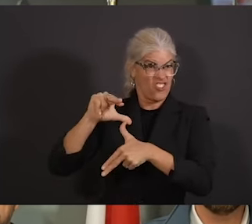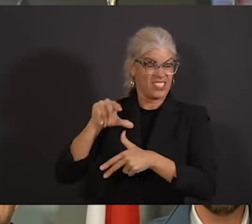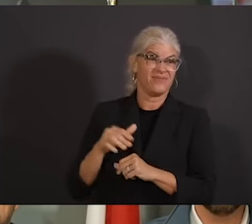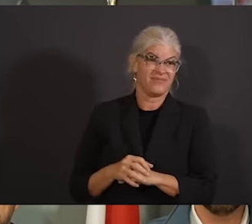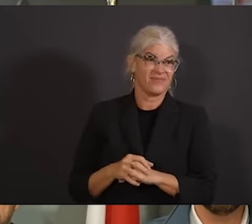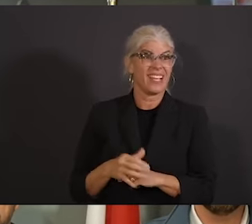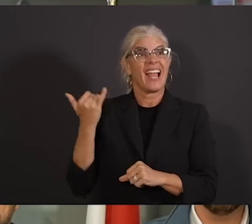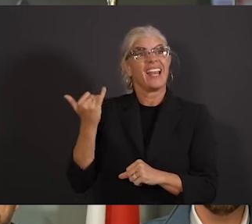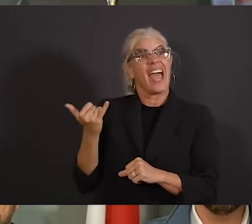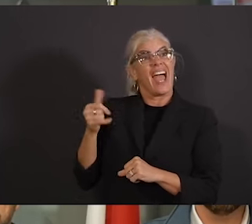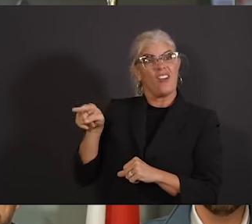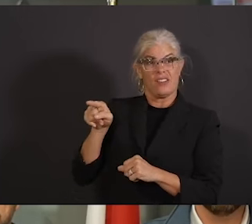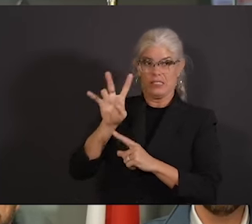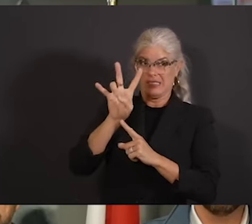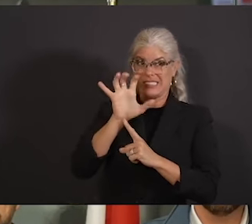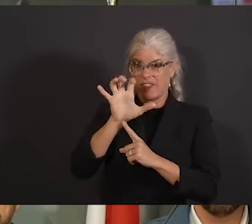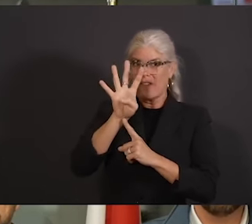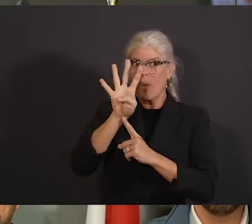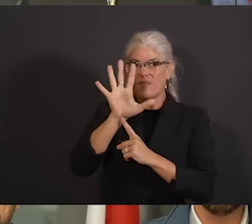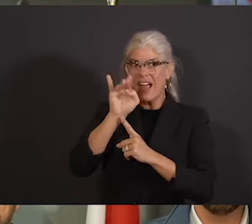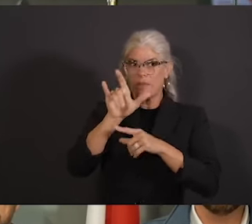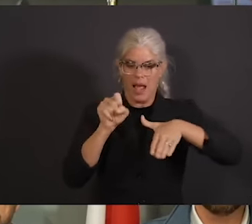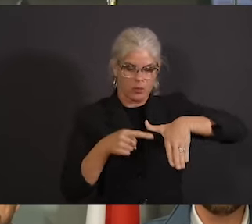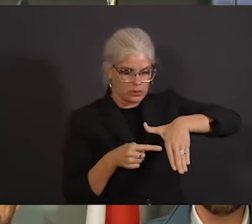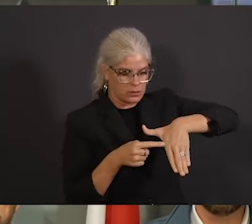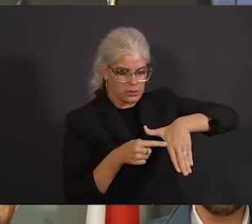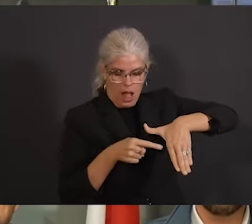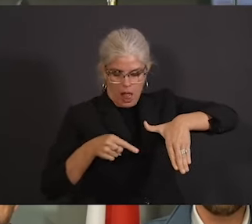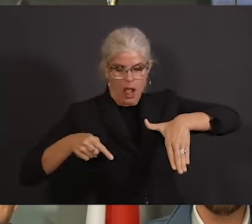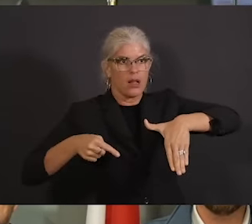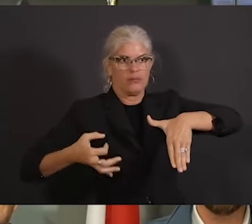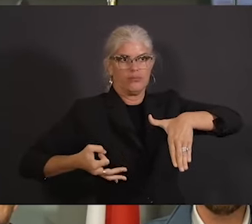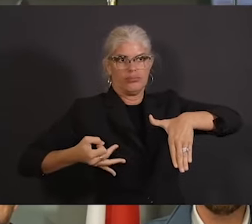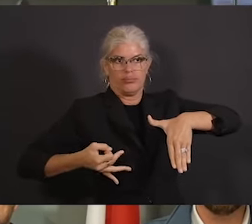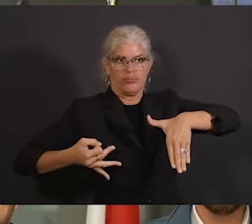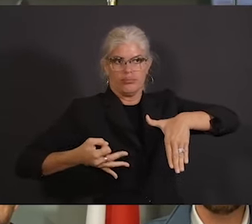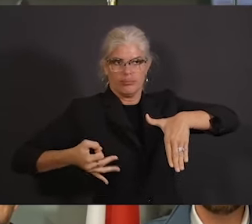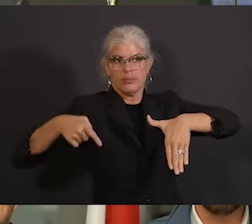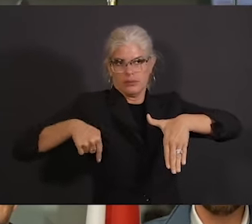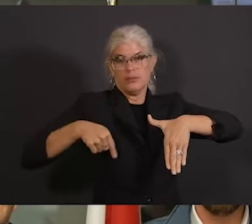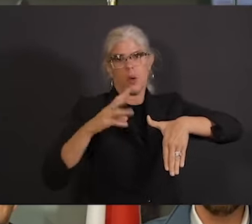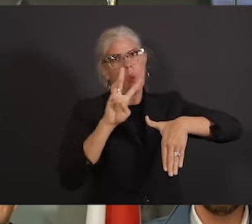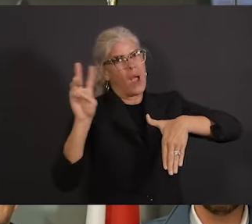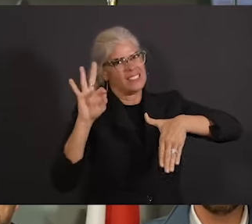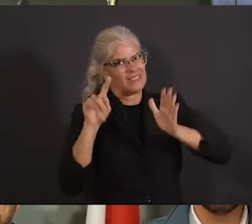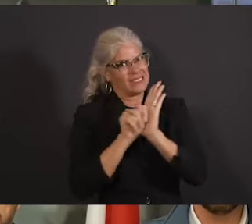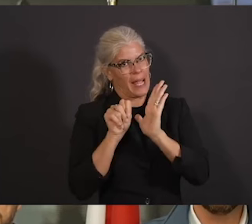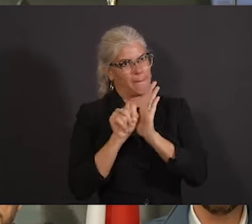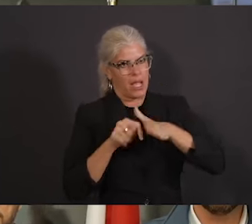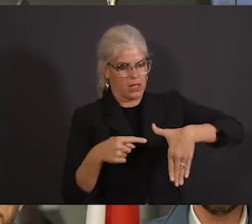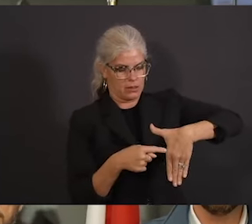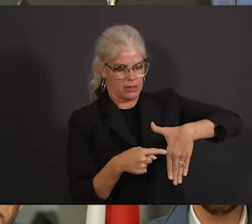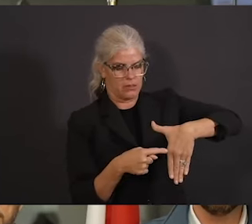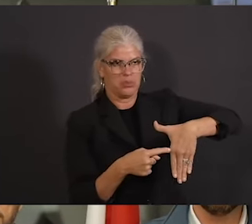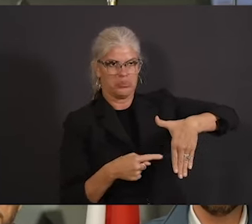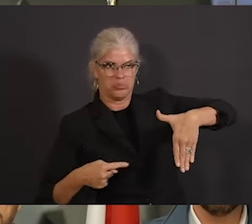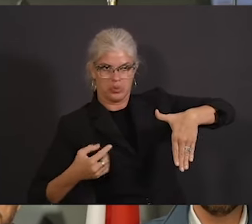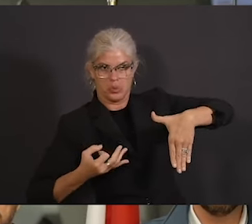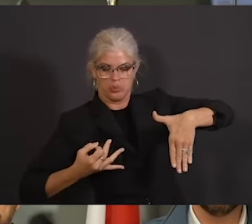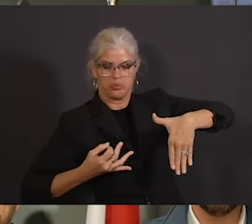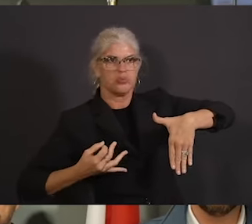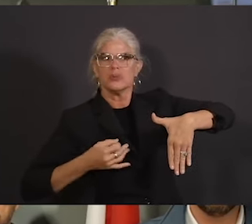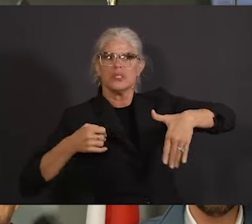located 745 miles west-southwest of Tampa. It has not moved terribly quickly, but that obviously could change going